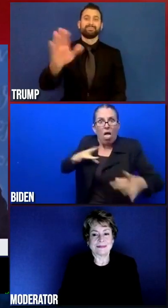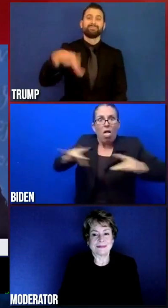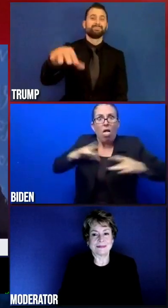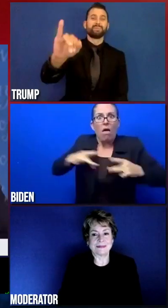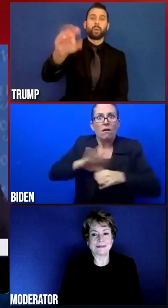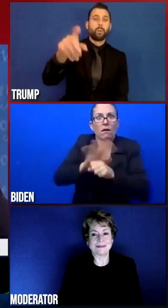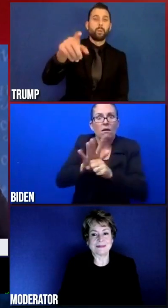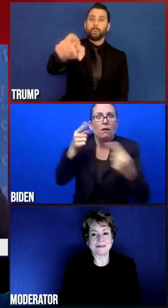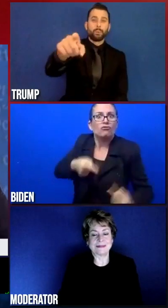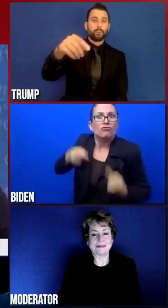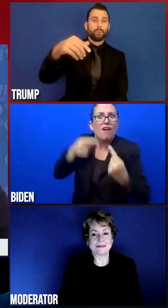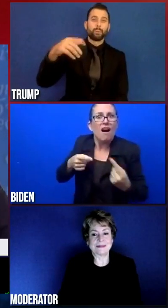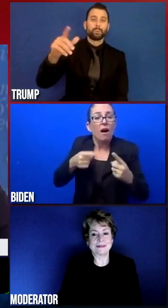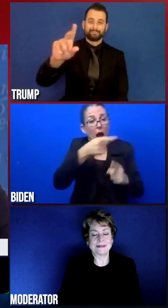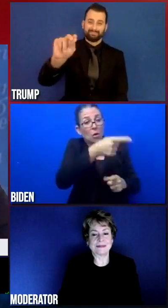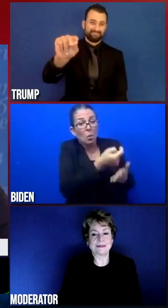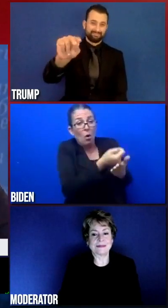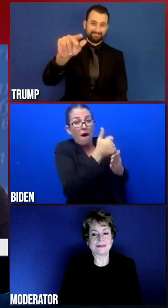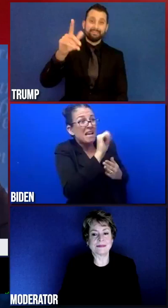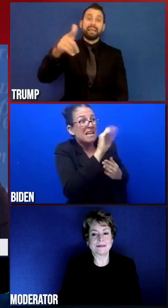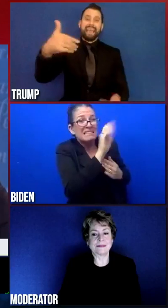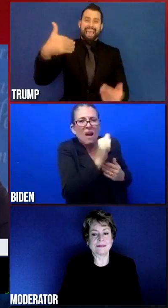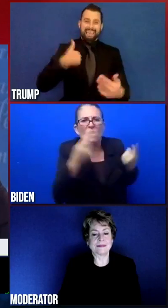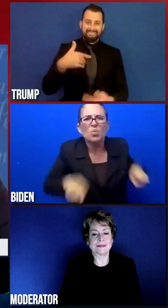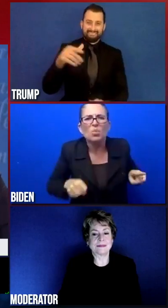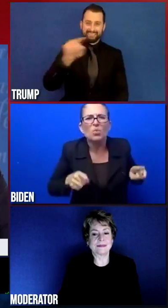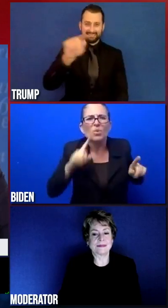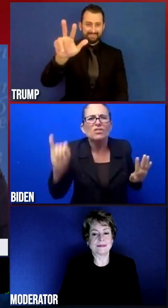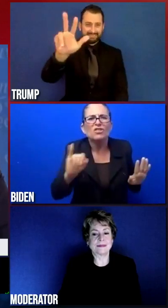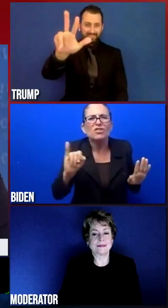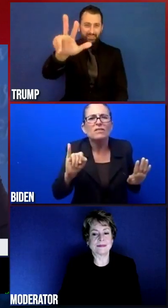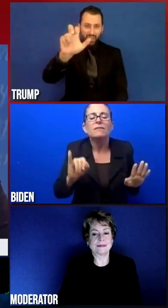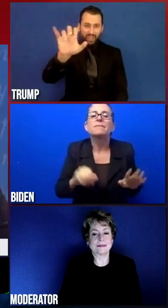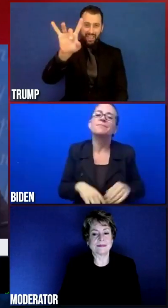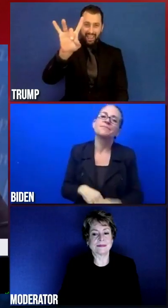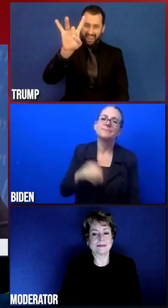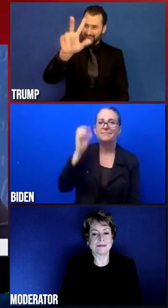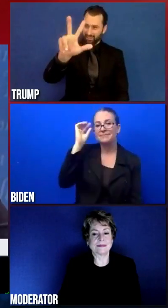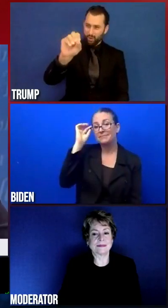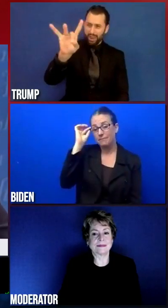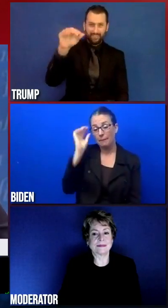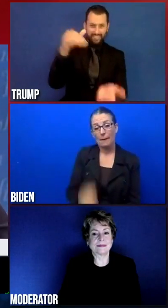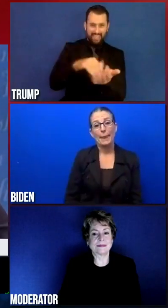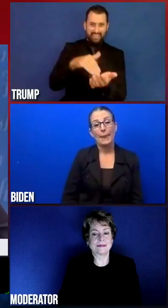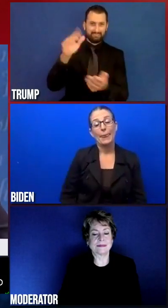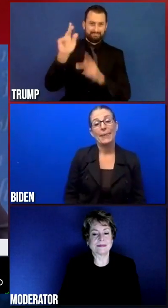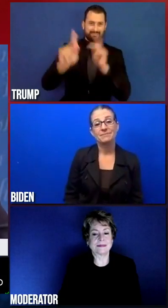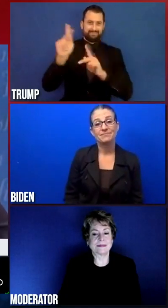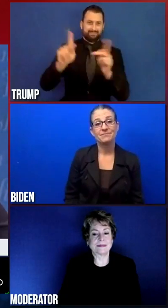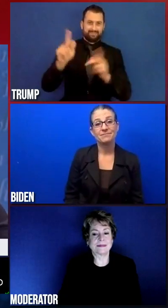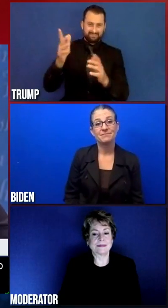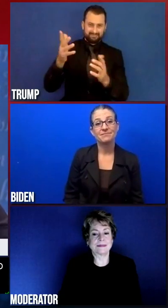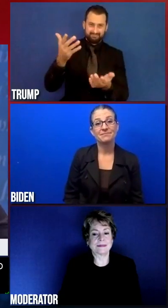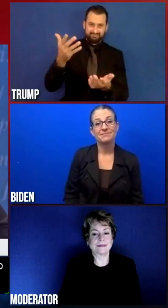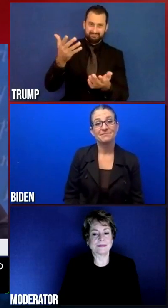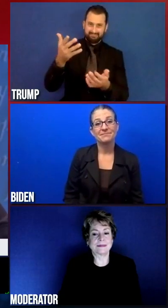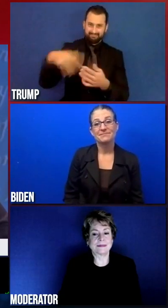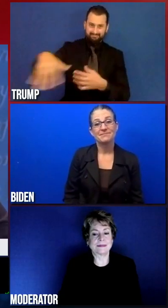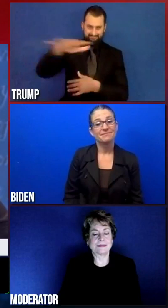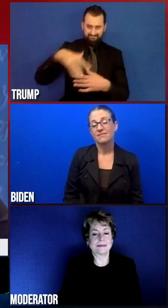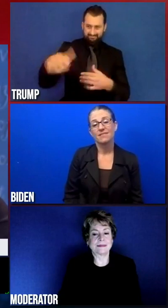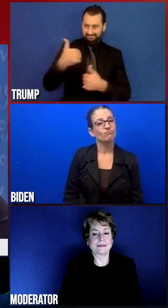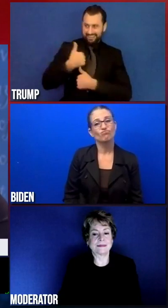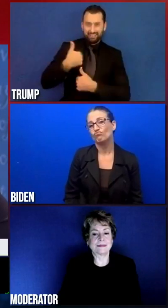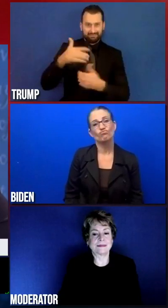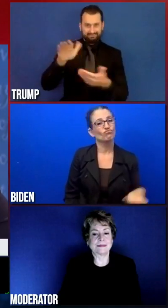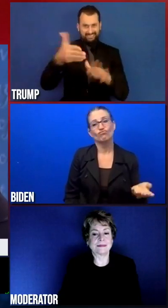military people dying because you couldn't provide them proper health care in the military. So don't tell me about this. I'm happy to talk about this. And if you were here, Look, it wouldn't be deal.